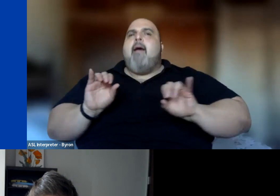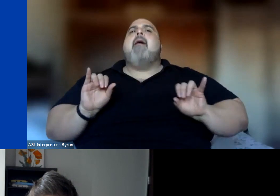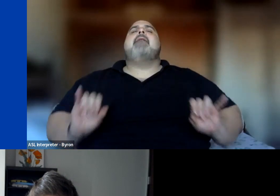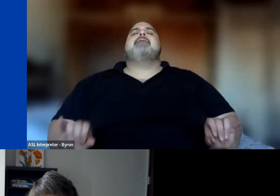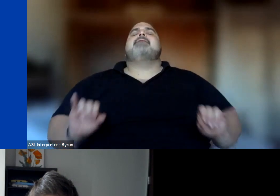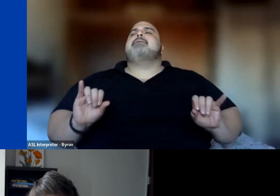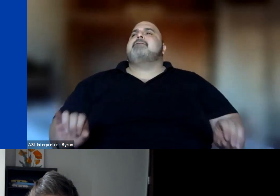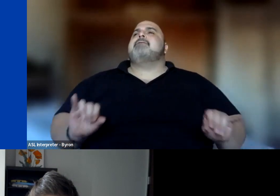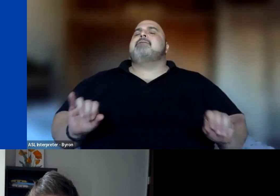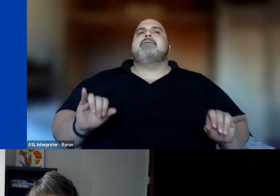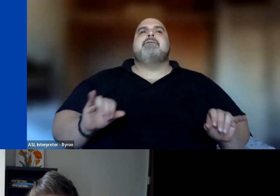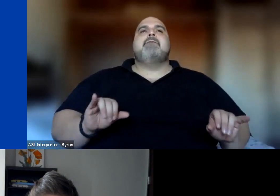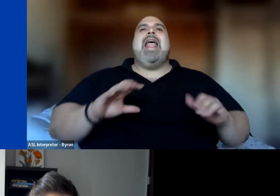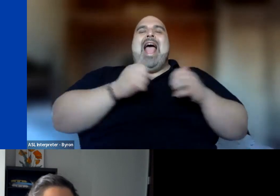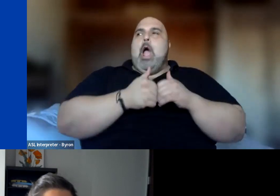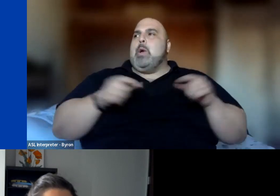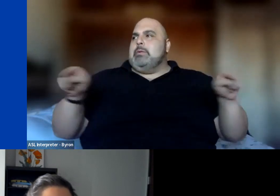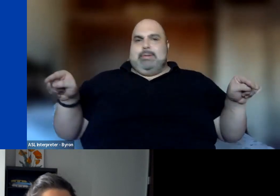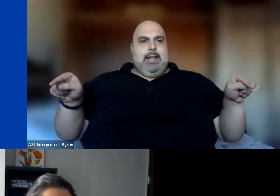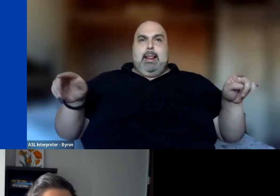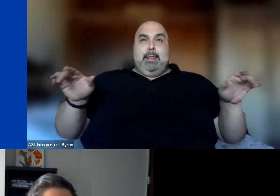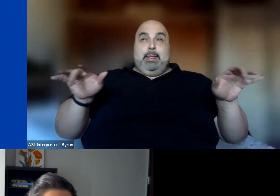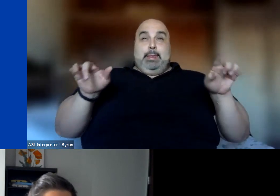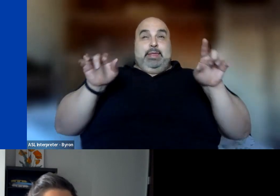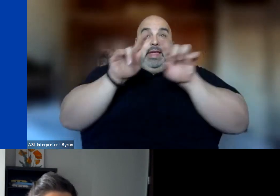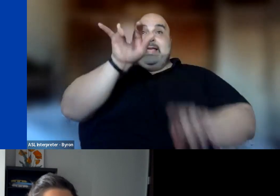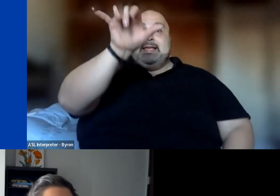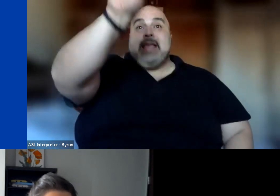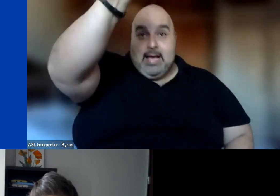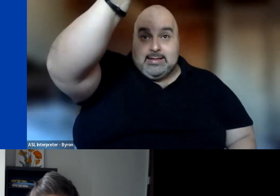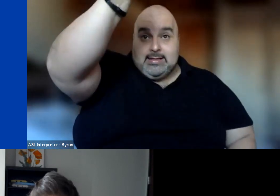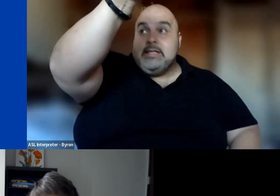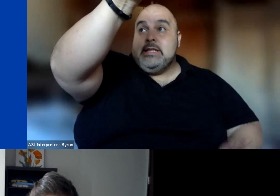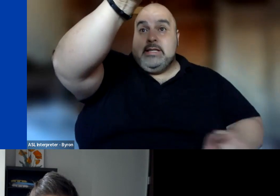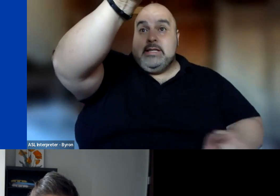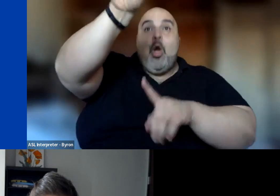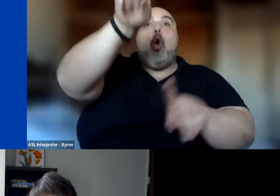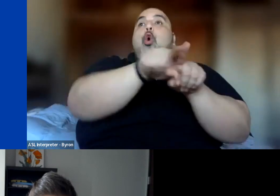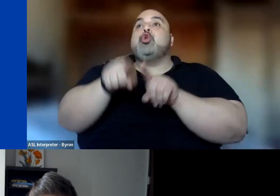way to get to yes, but also provide the safeguards so that we are